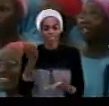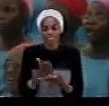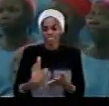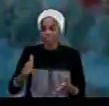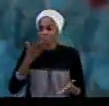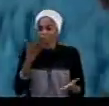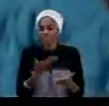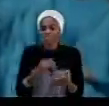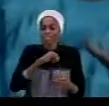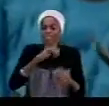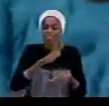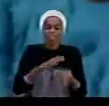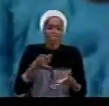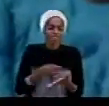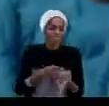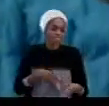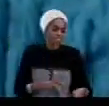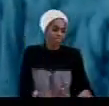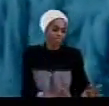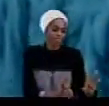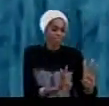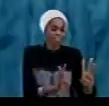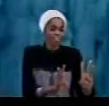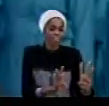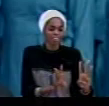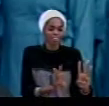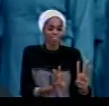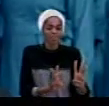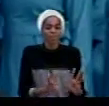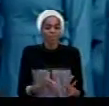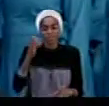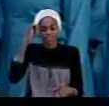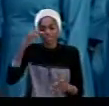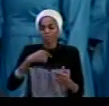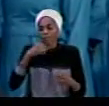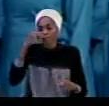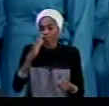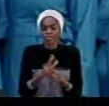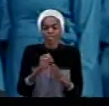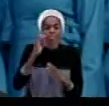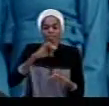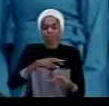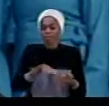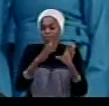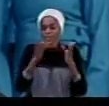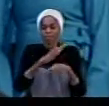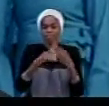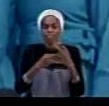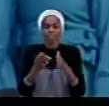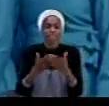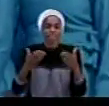like something good is on its way. He has promised that he opens.